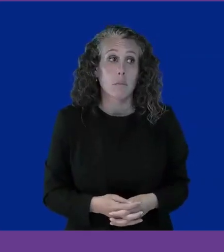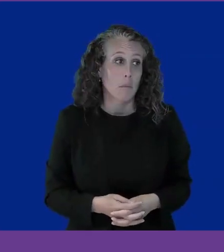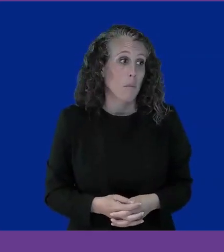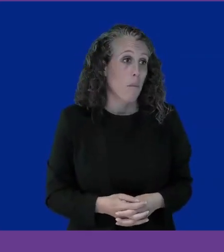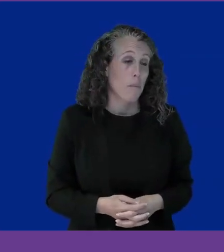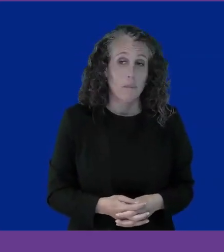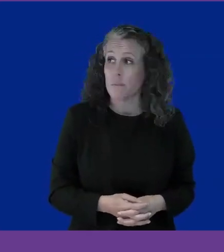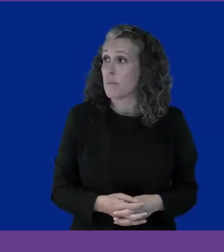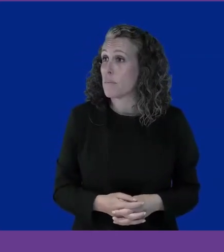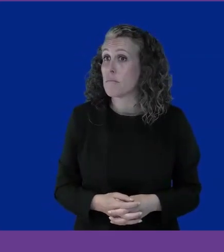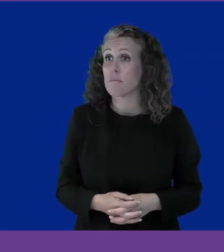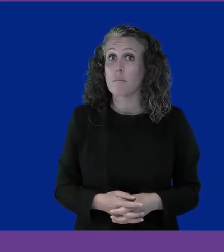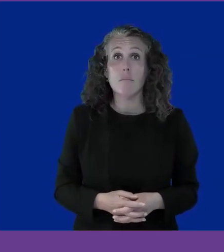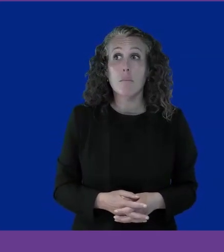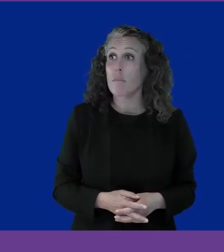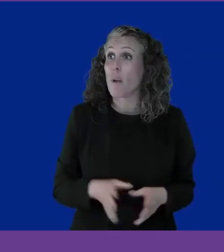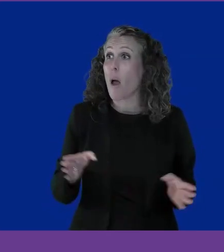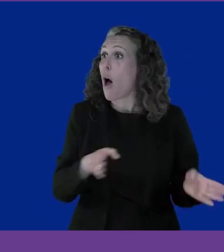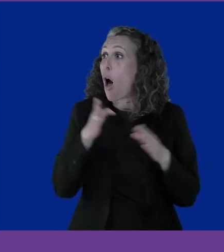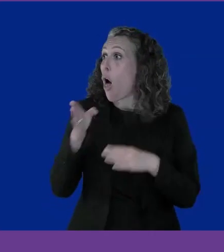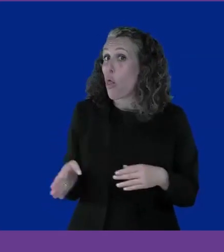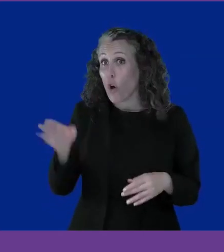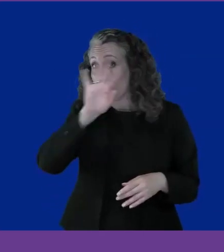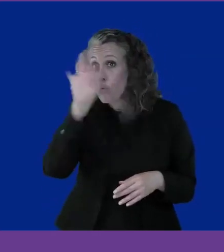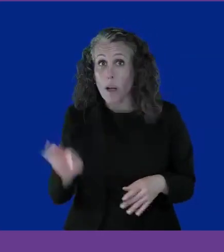Thank you. Is there another question?